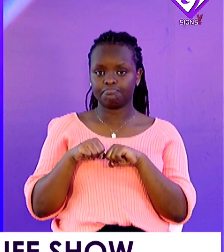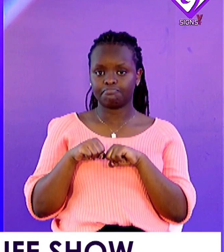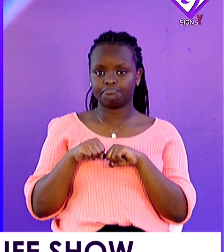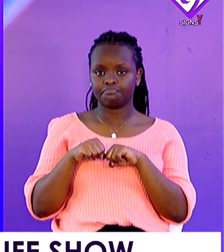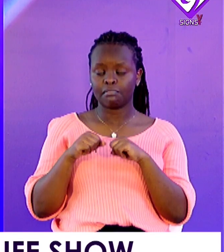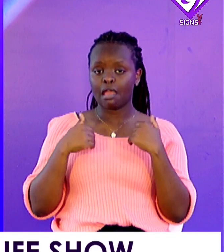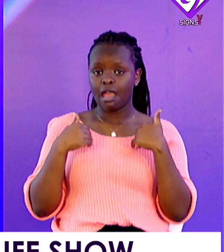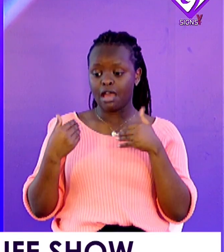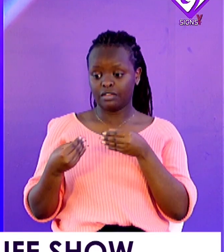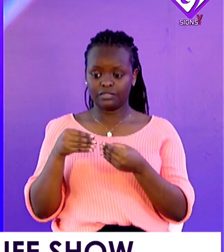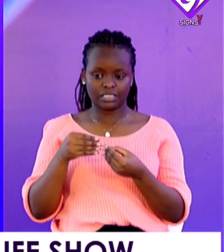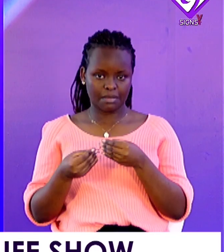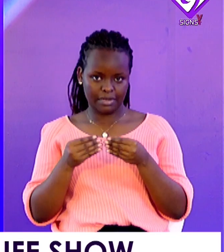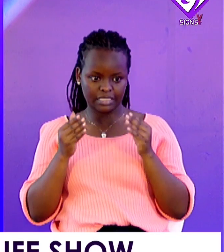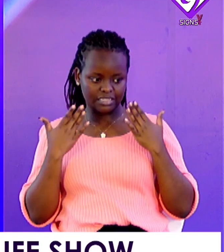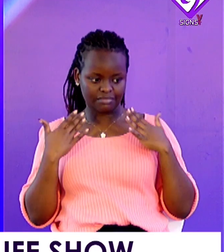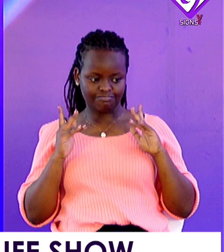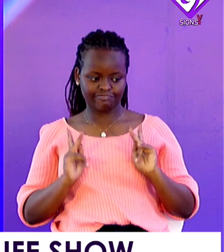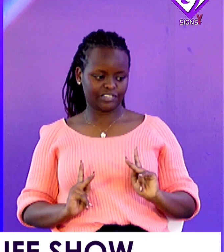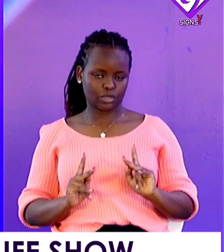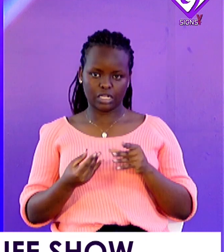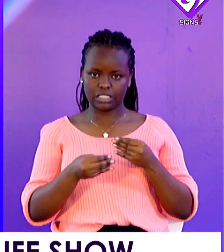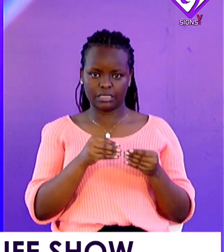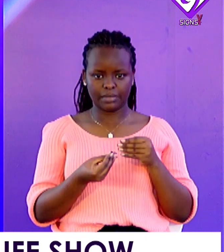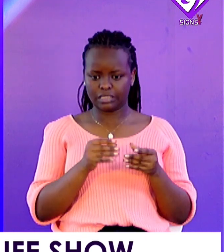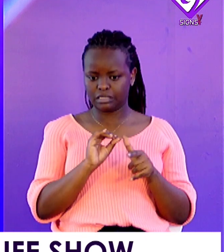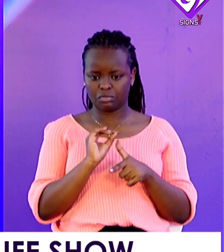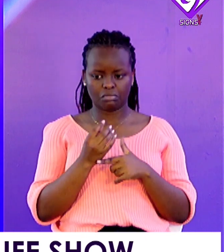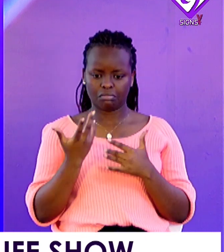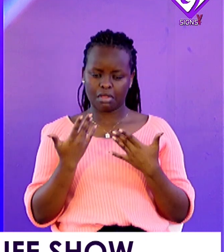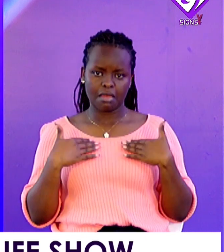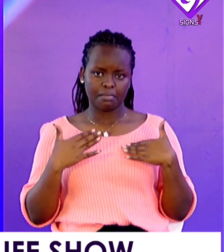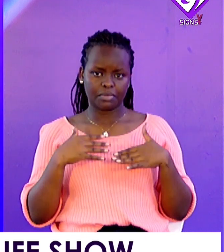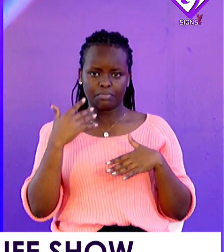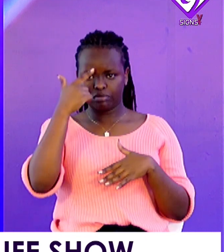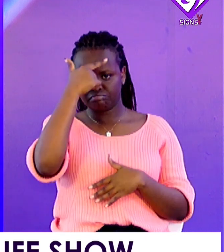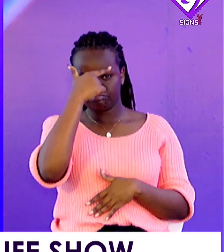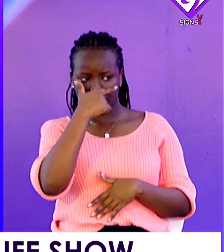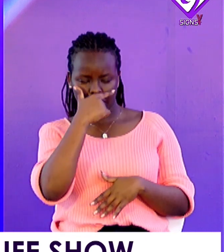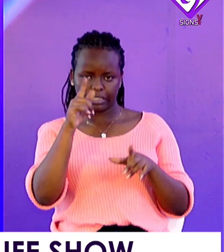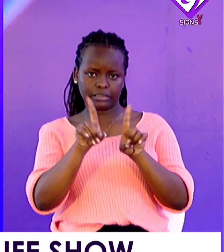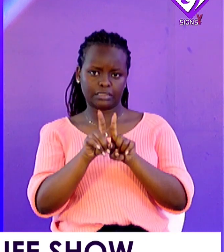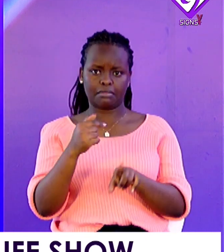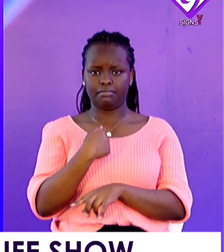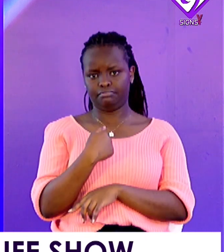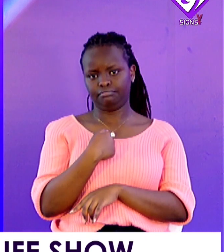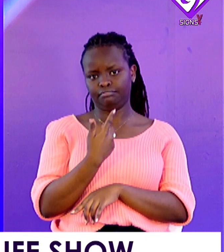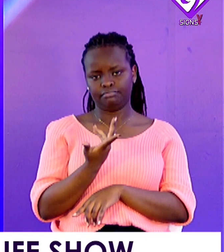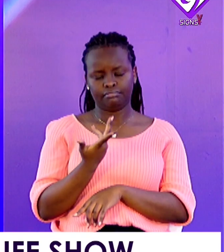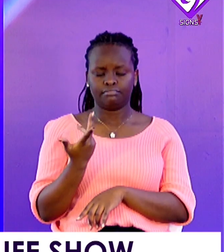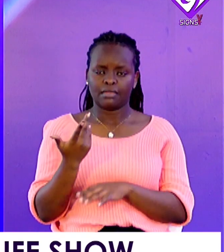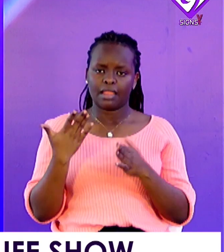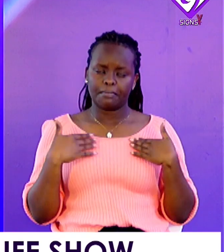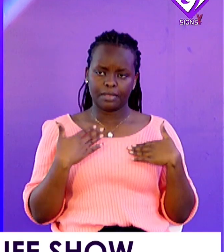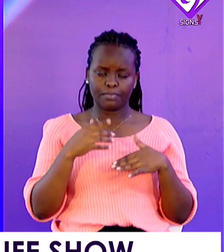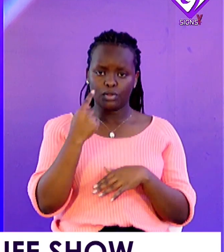disabled, physically challenged, people without sight, probably like me, people